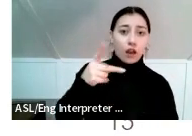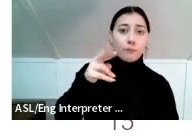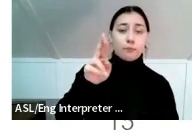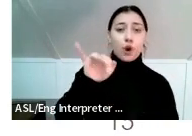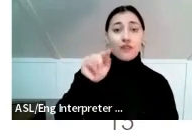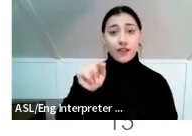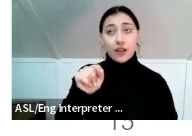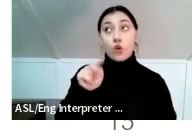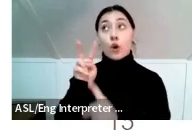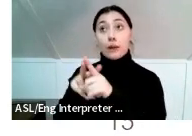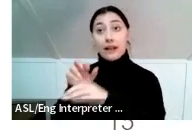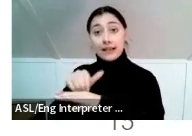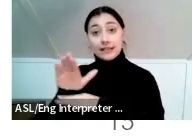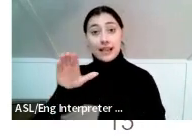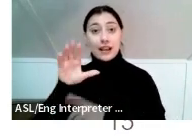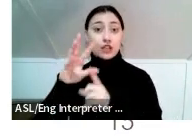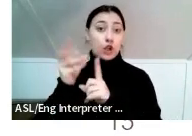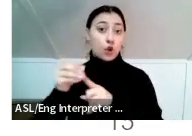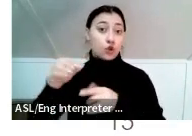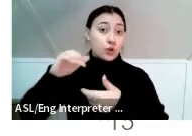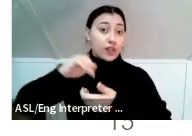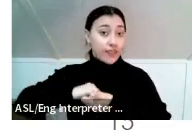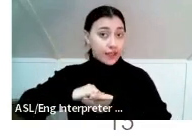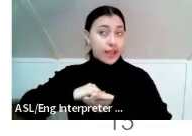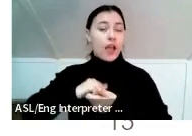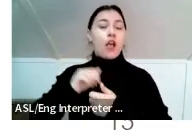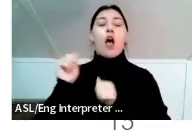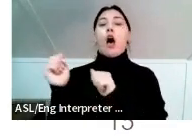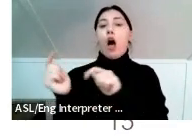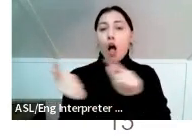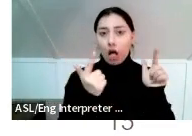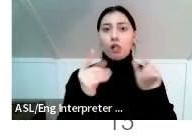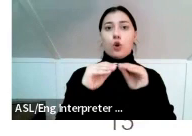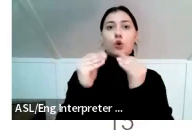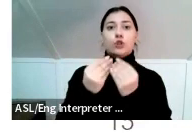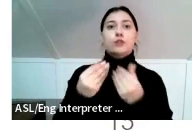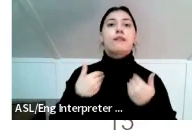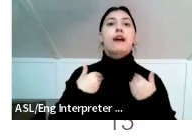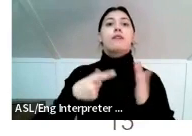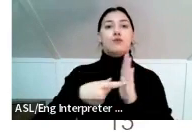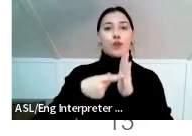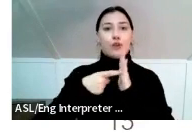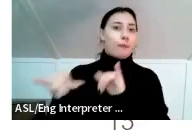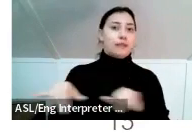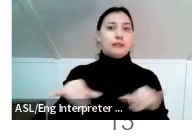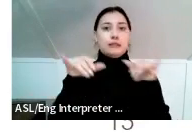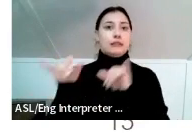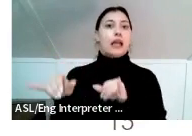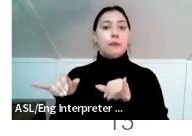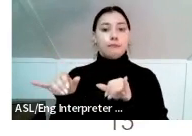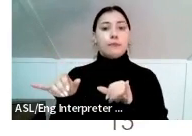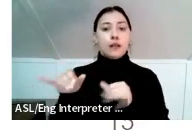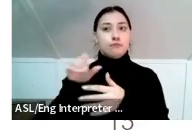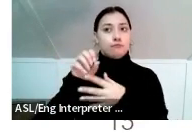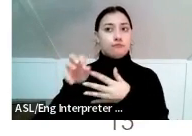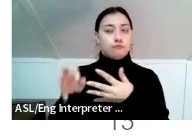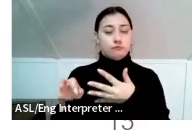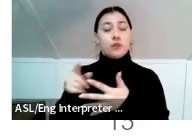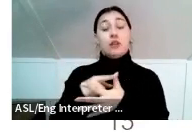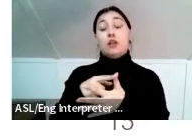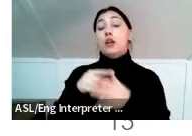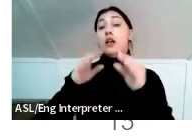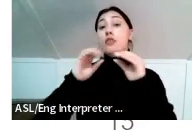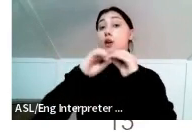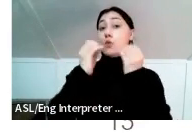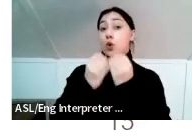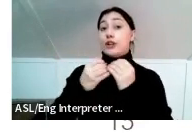all applicants, all organizations need to meet the following eligibility requirements. The organization's primary